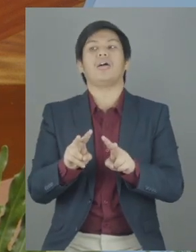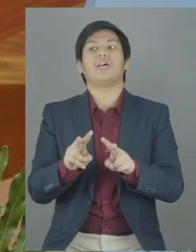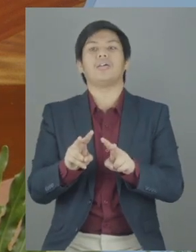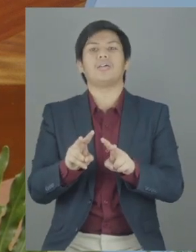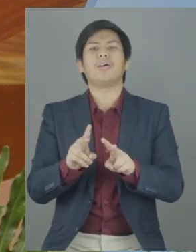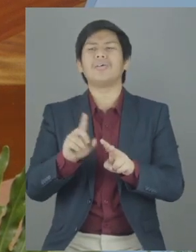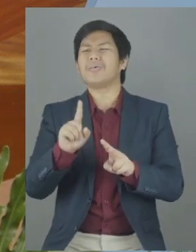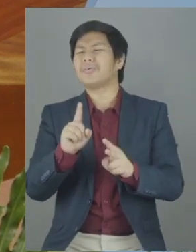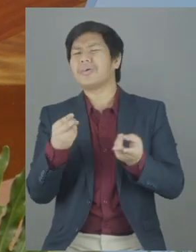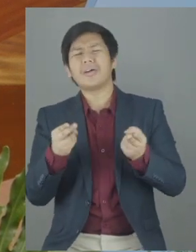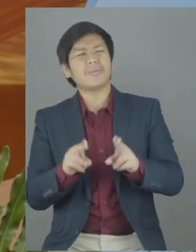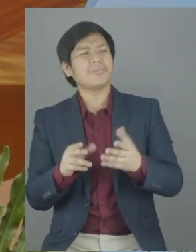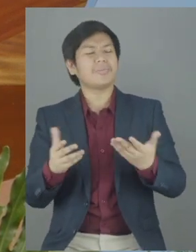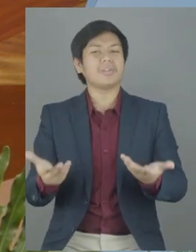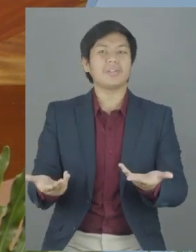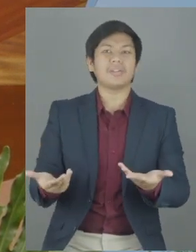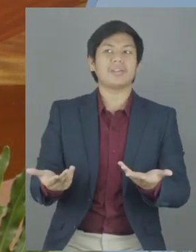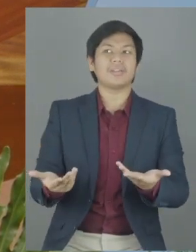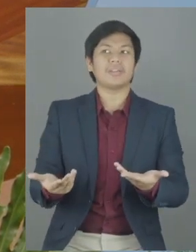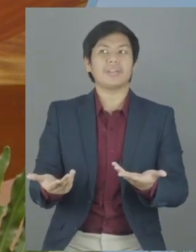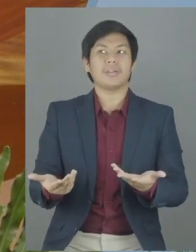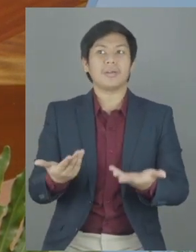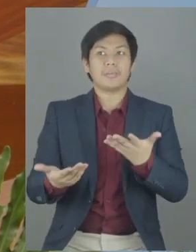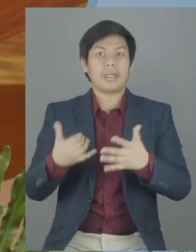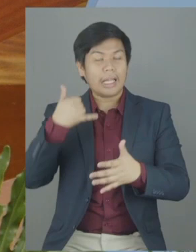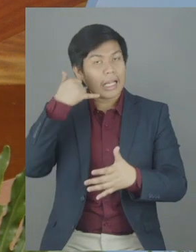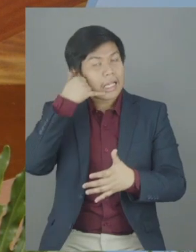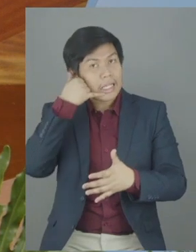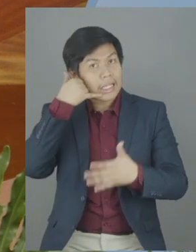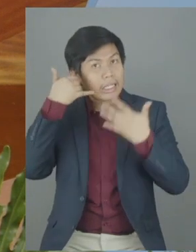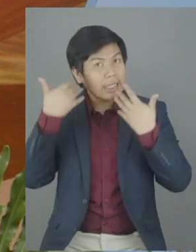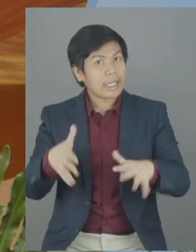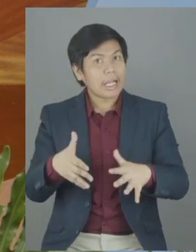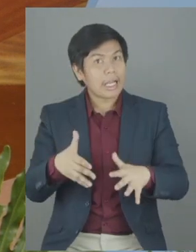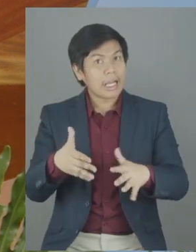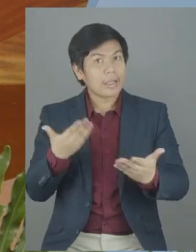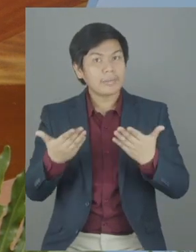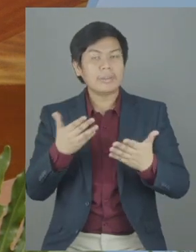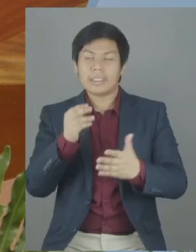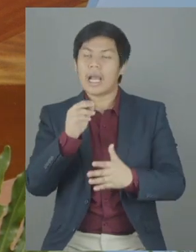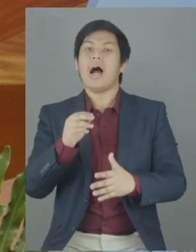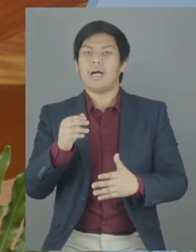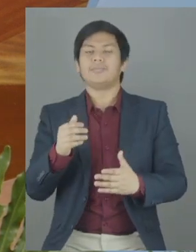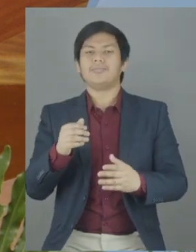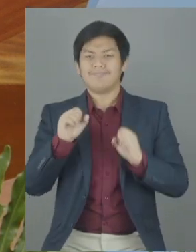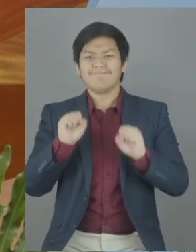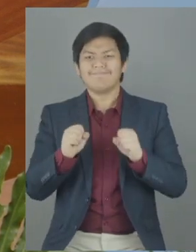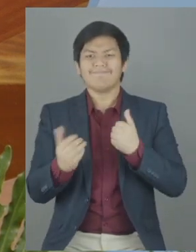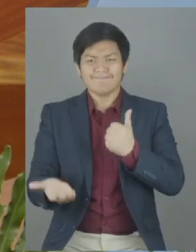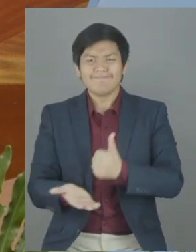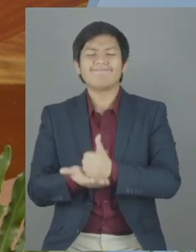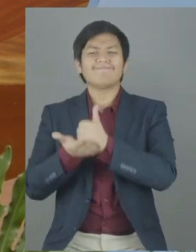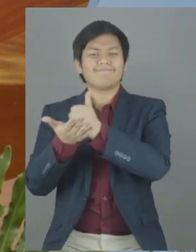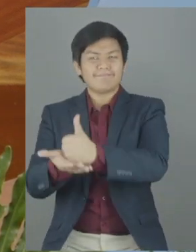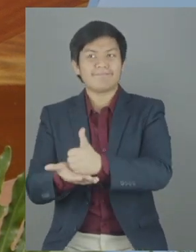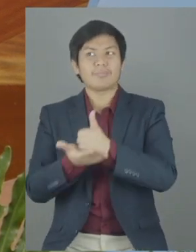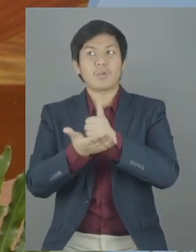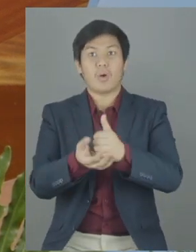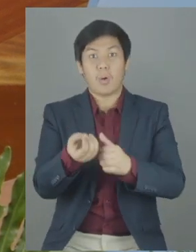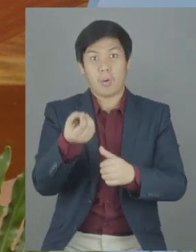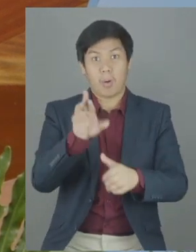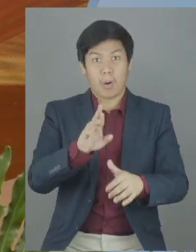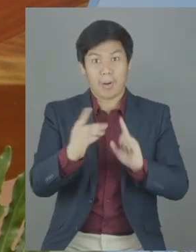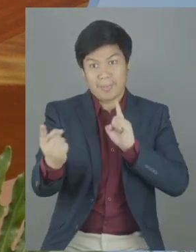on? What if a phone call after the service could suffice? Or maybe meet,